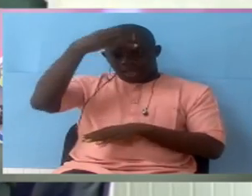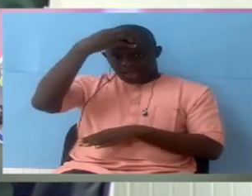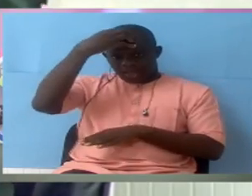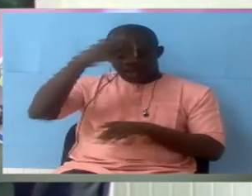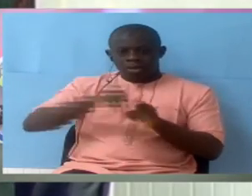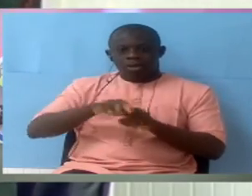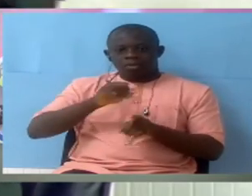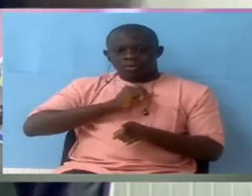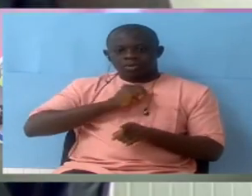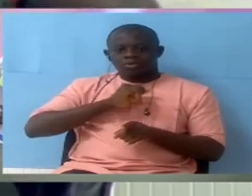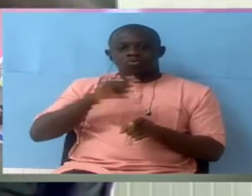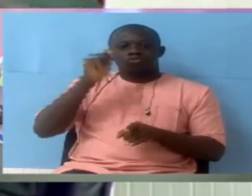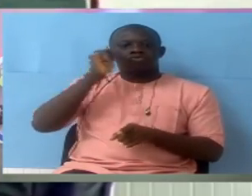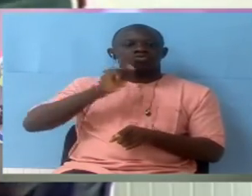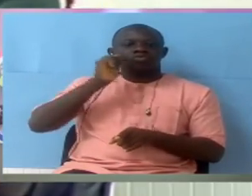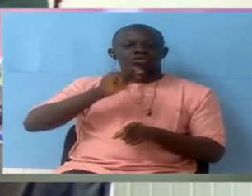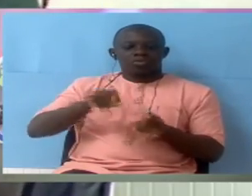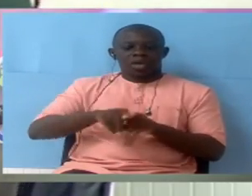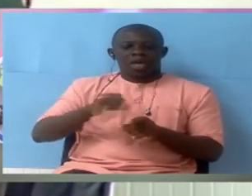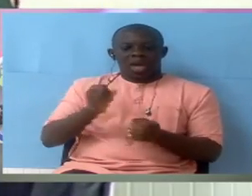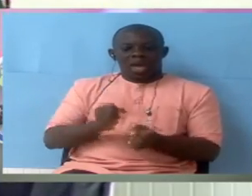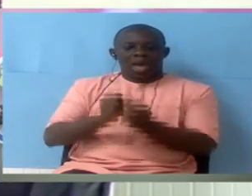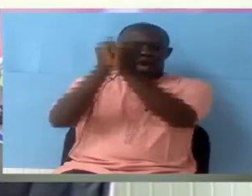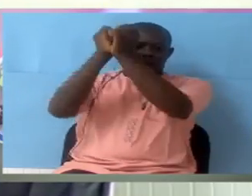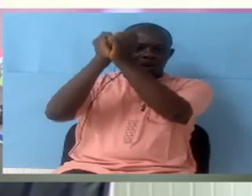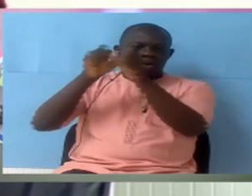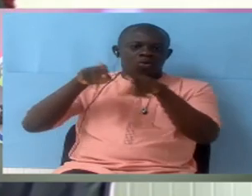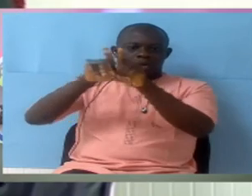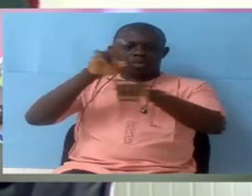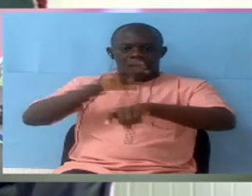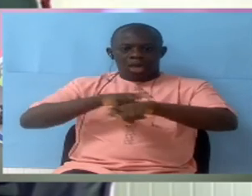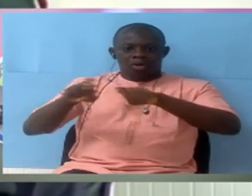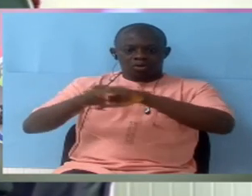raised my hand with the handcuff and bang it off.